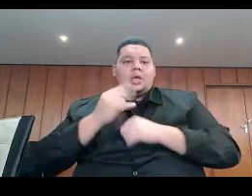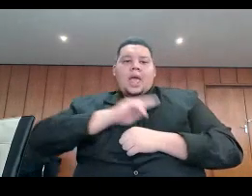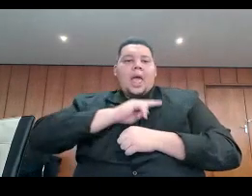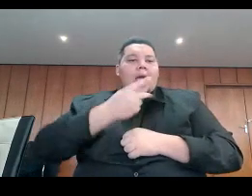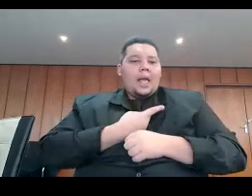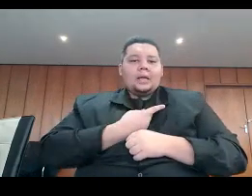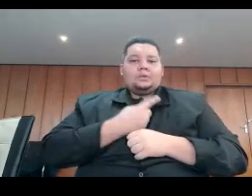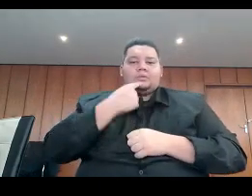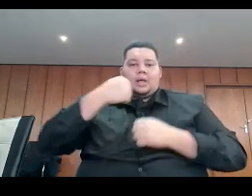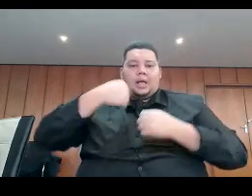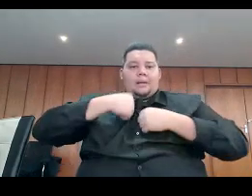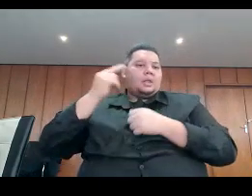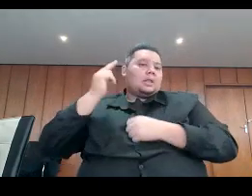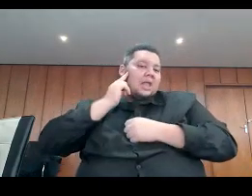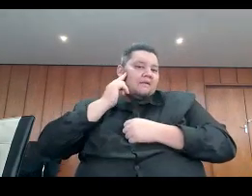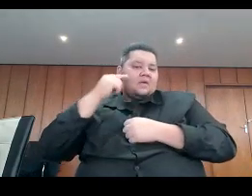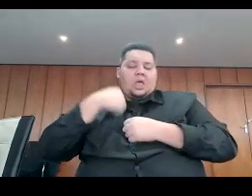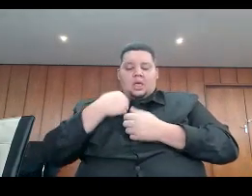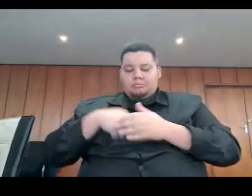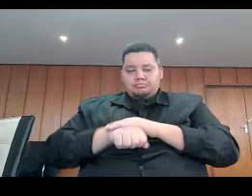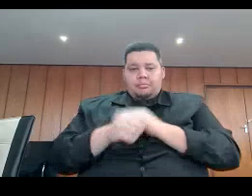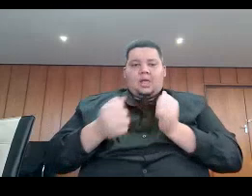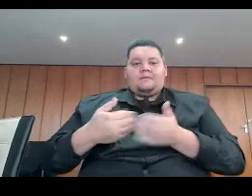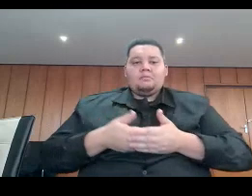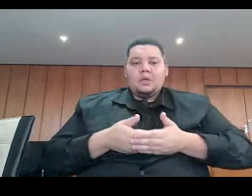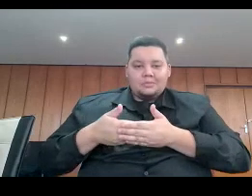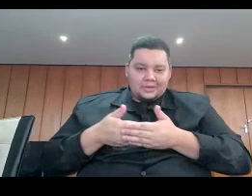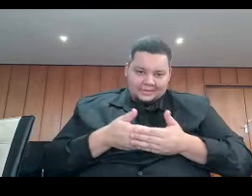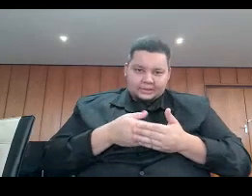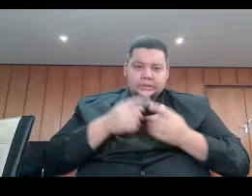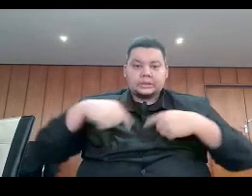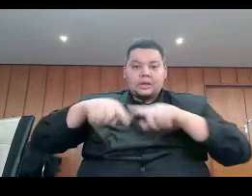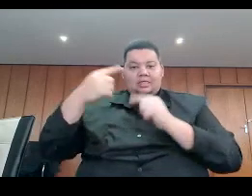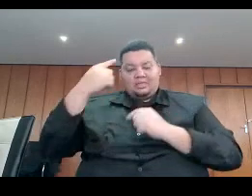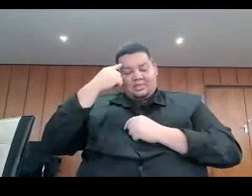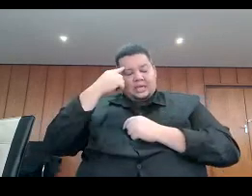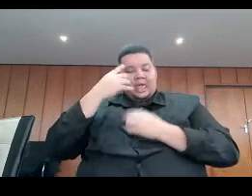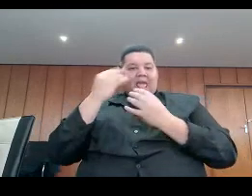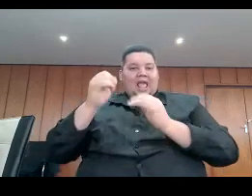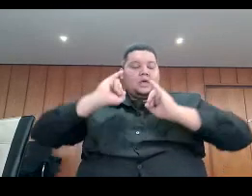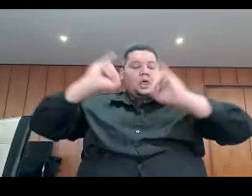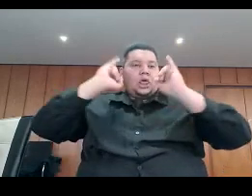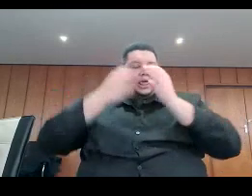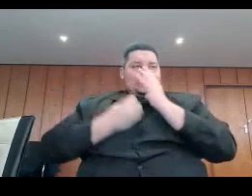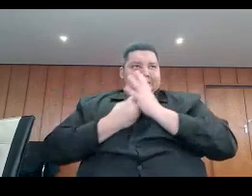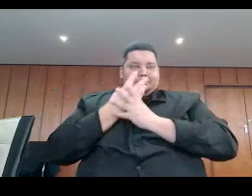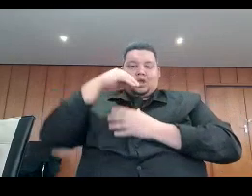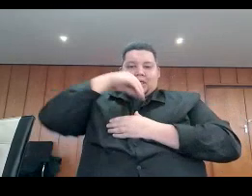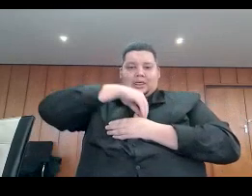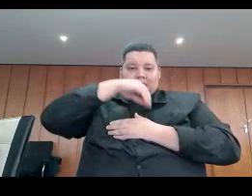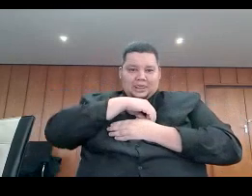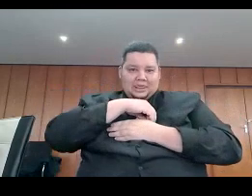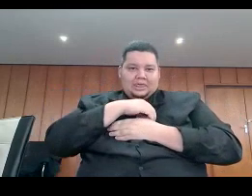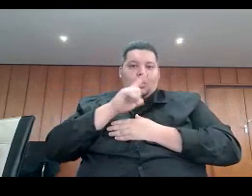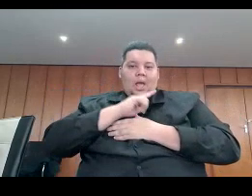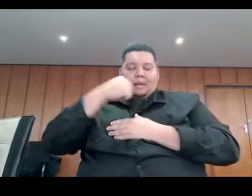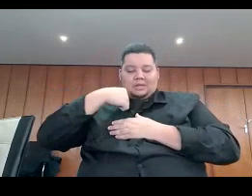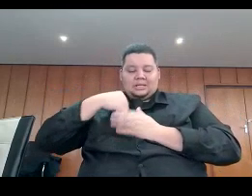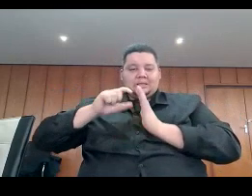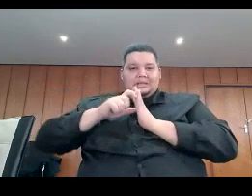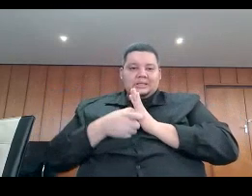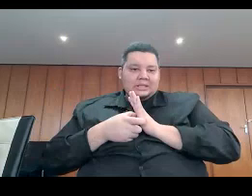angry that I am deaf and I'm having a baby. They think that I have evil spirits because I'm disabled.